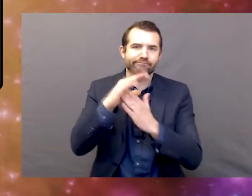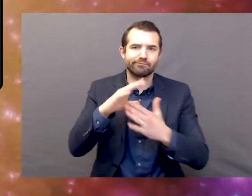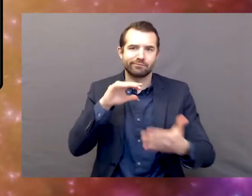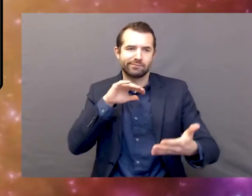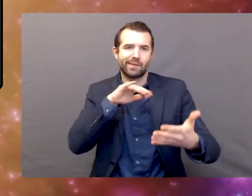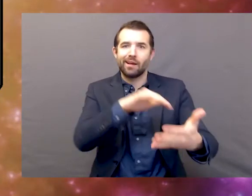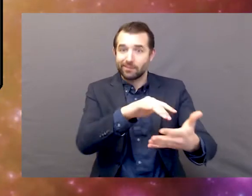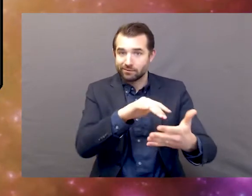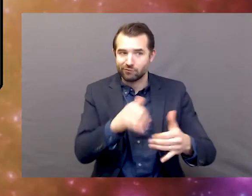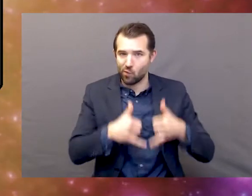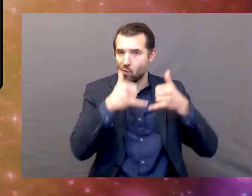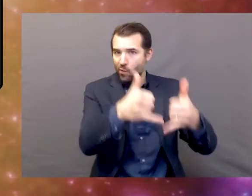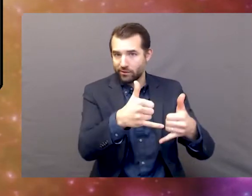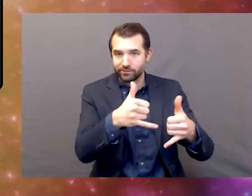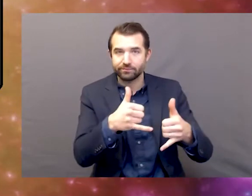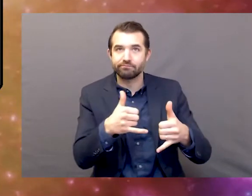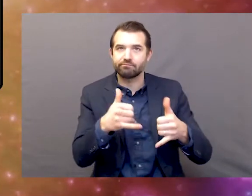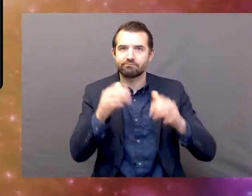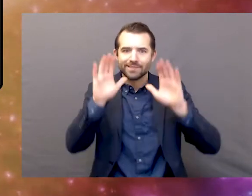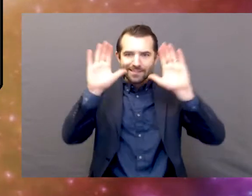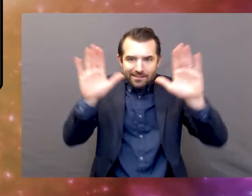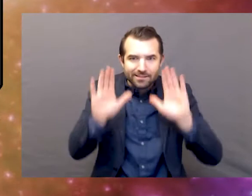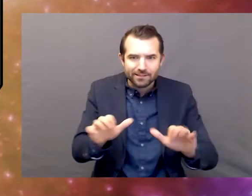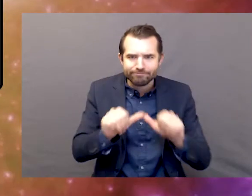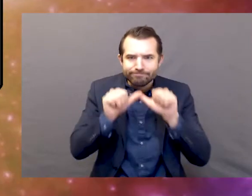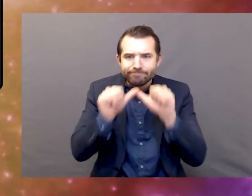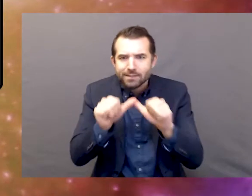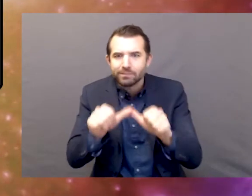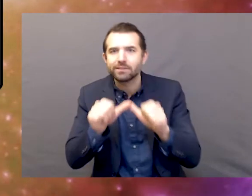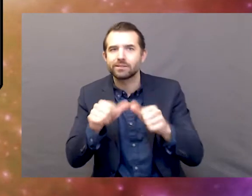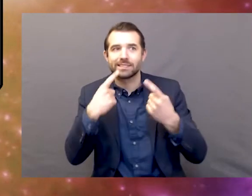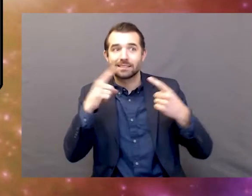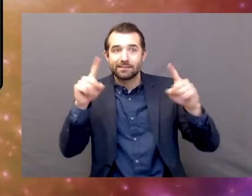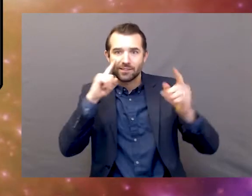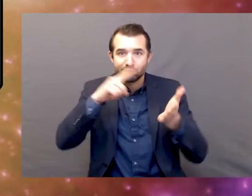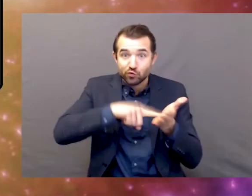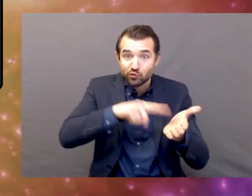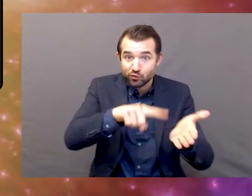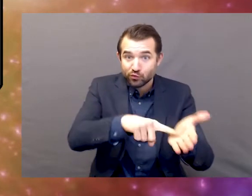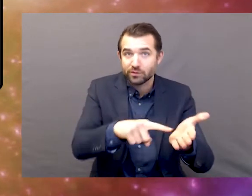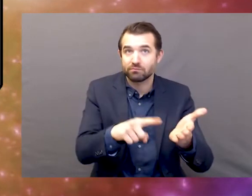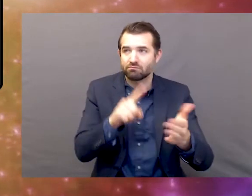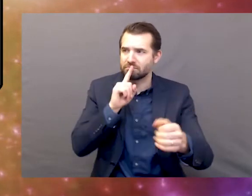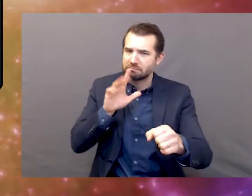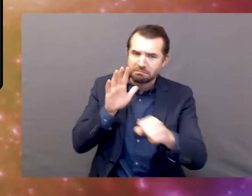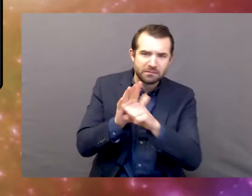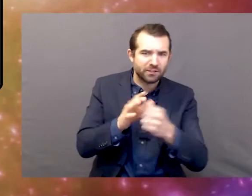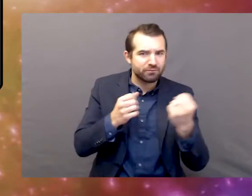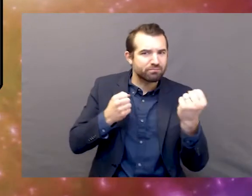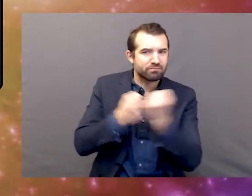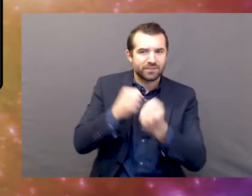are, first, outstanding and sustained achievement in research. Next, long-standing commitment